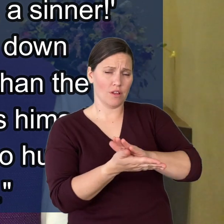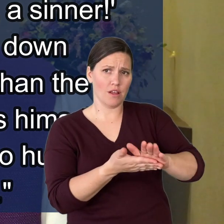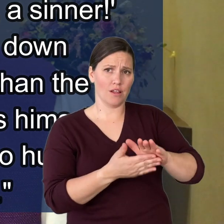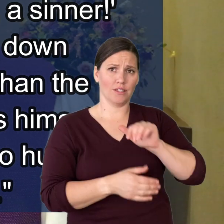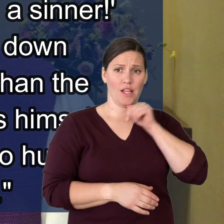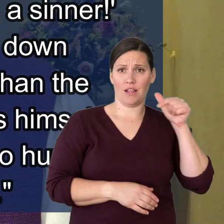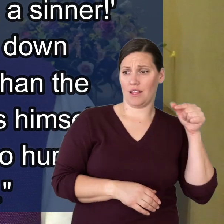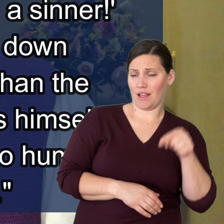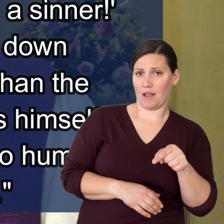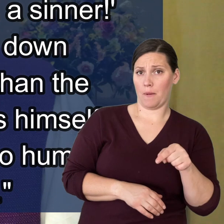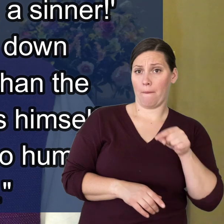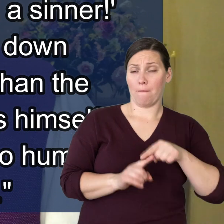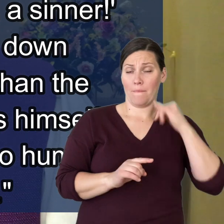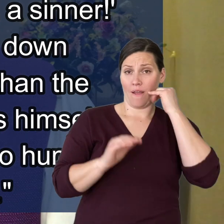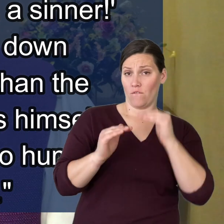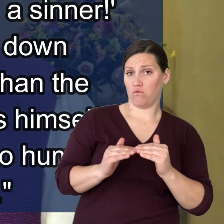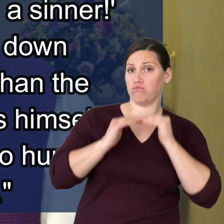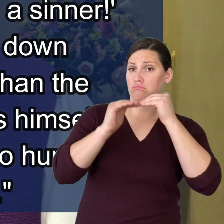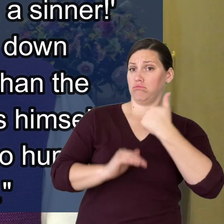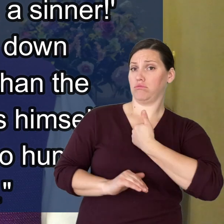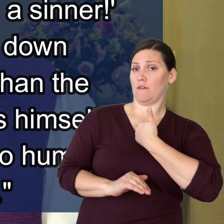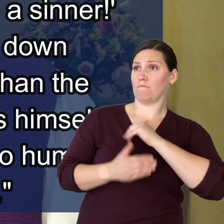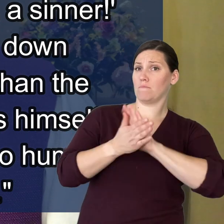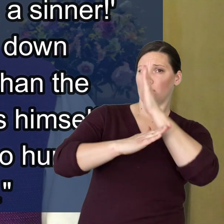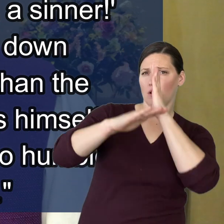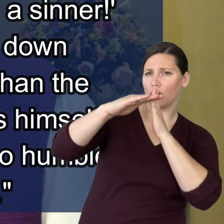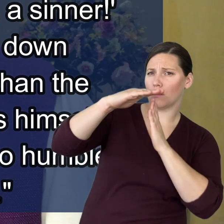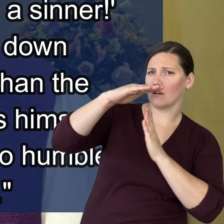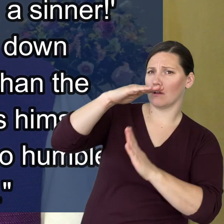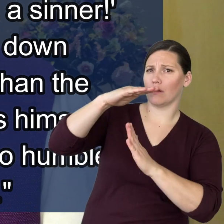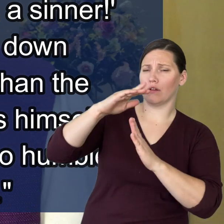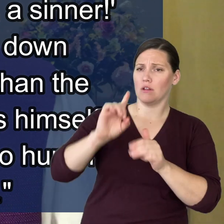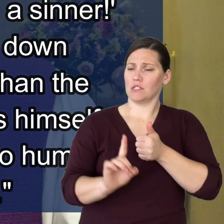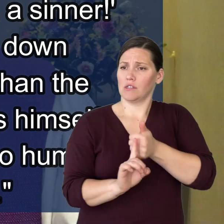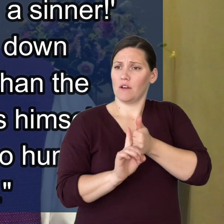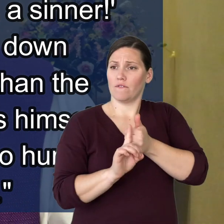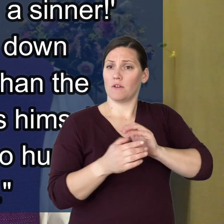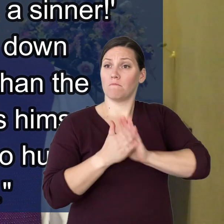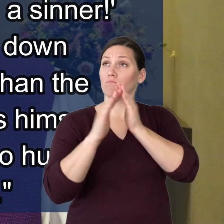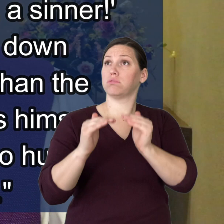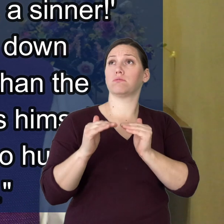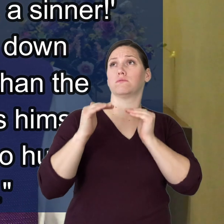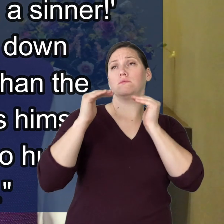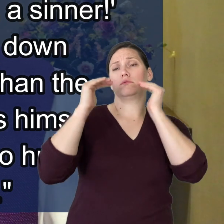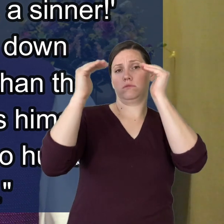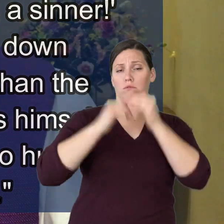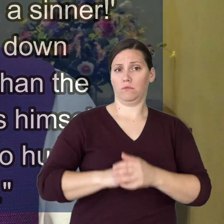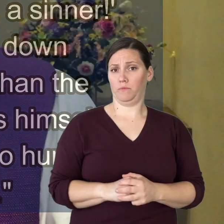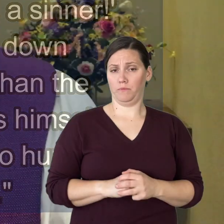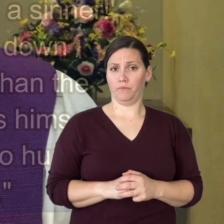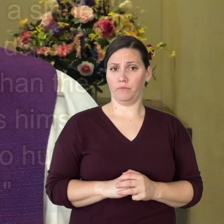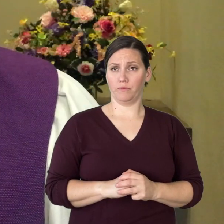everyone who exalts himself will be humbled, but the one who humbles himself will be